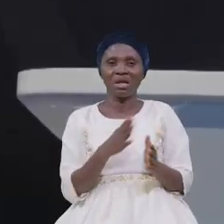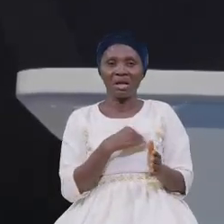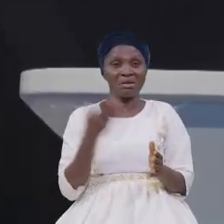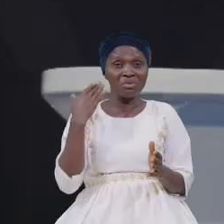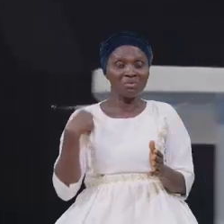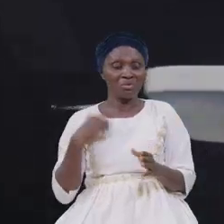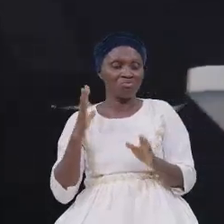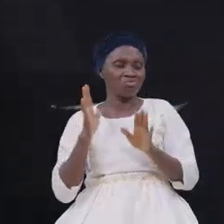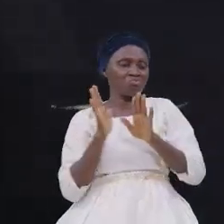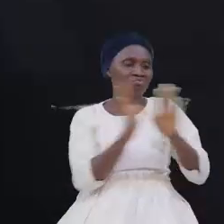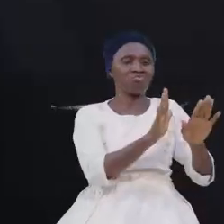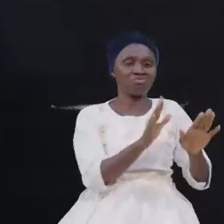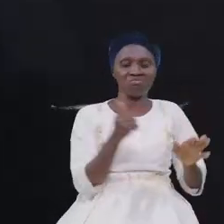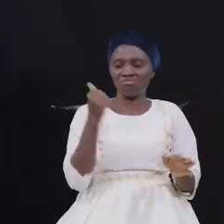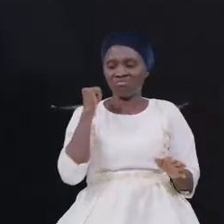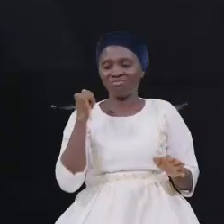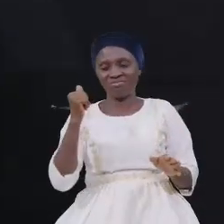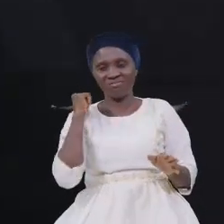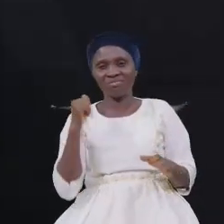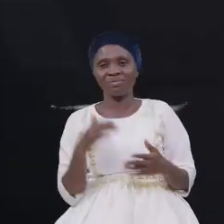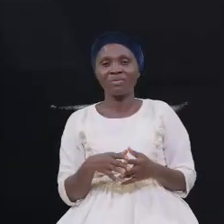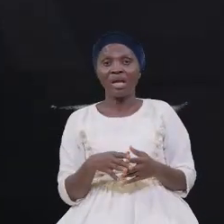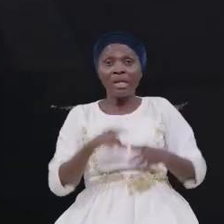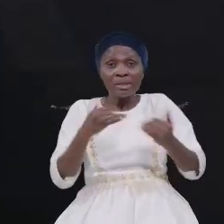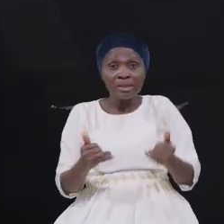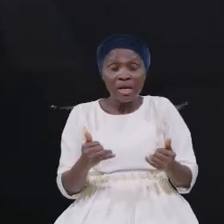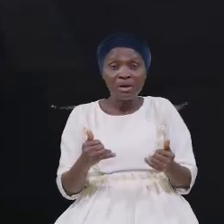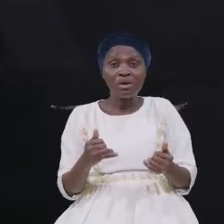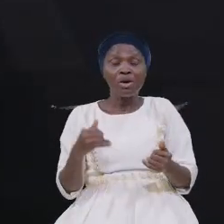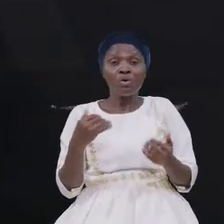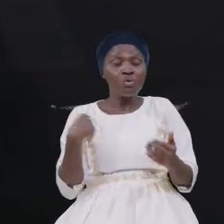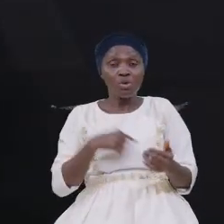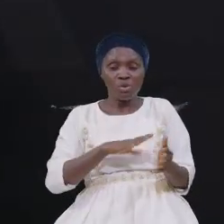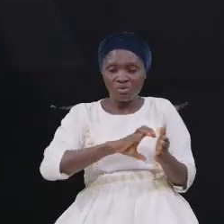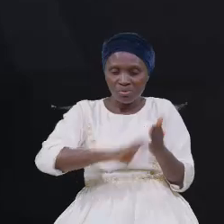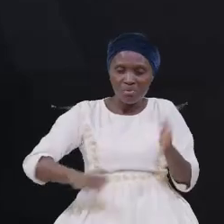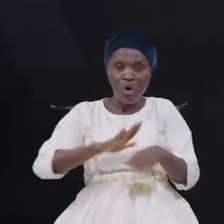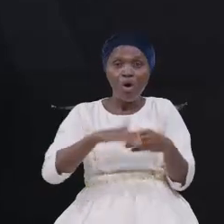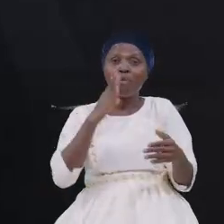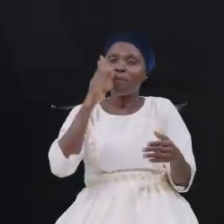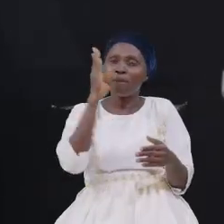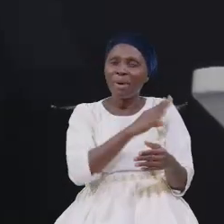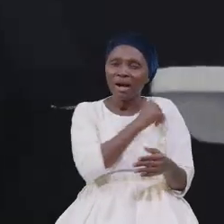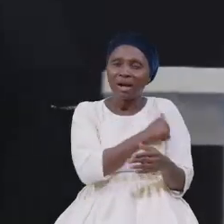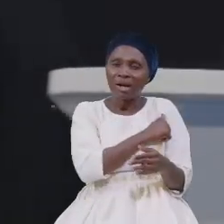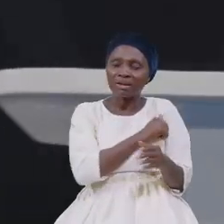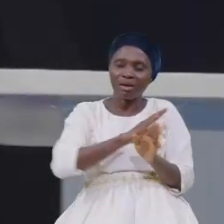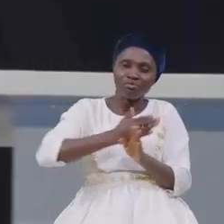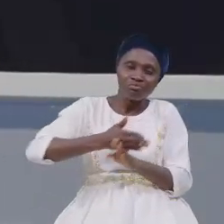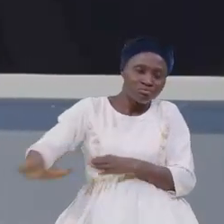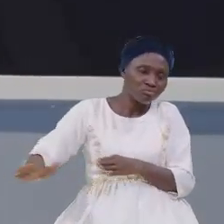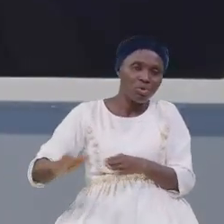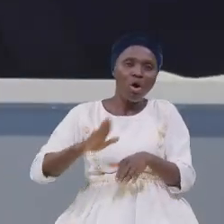the evil and allow the goodness, the grace, the forgiveness, the salvation to come in.